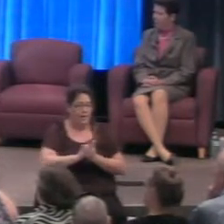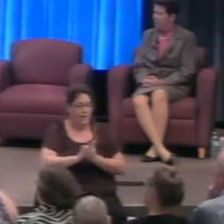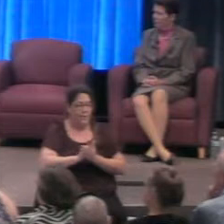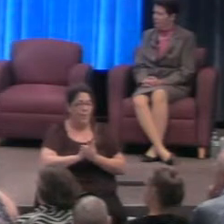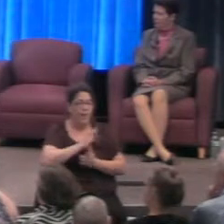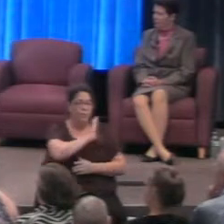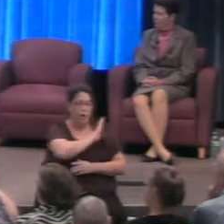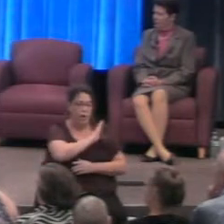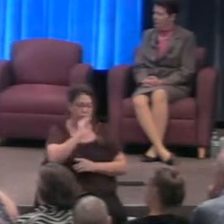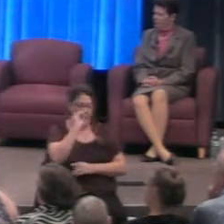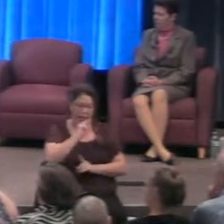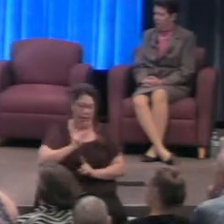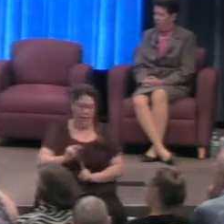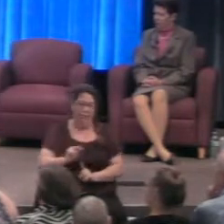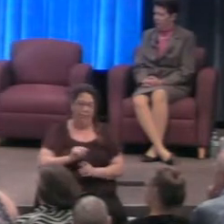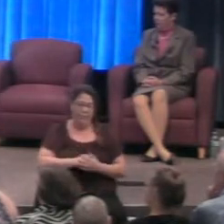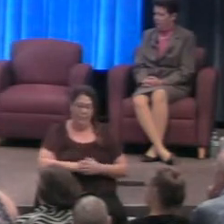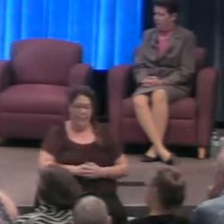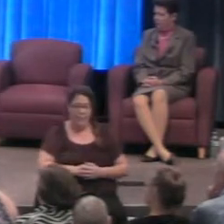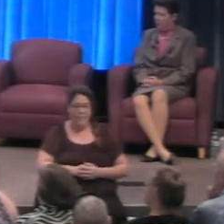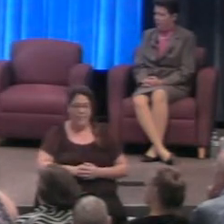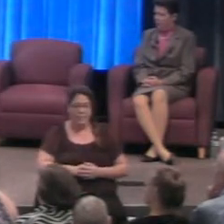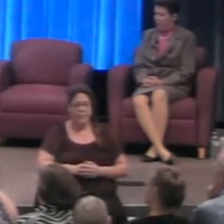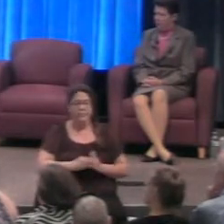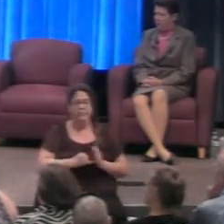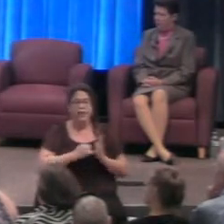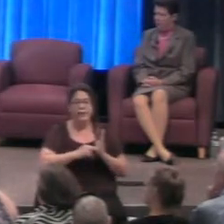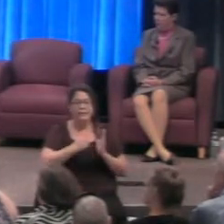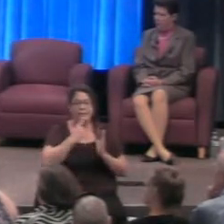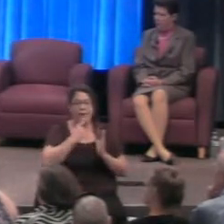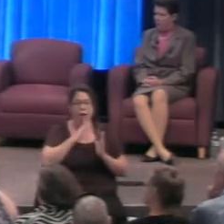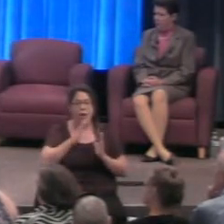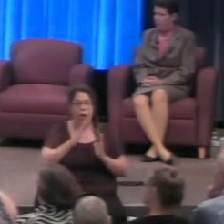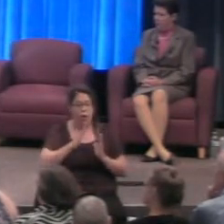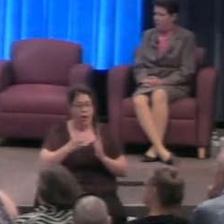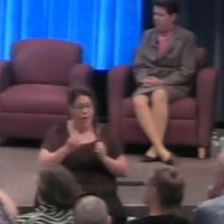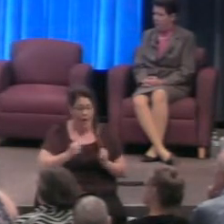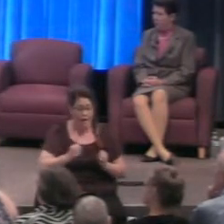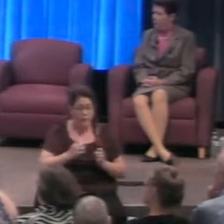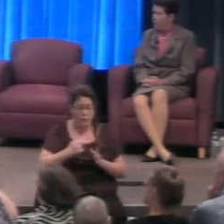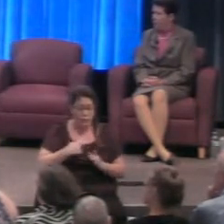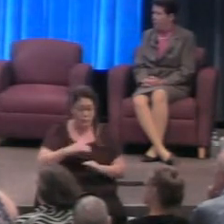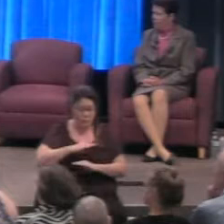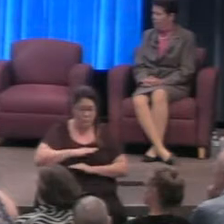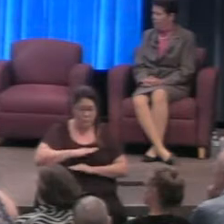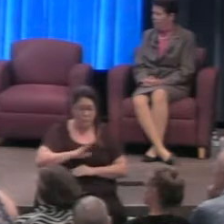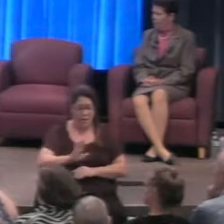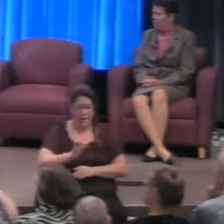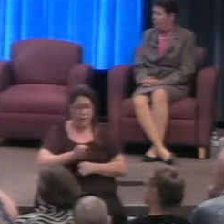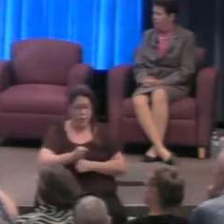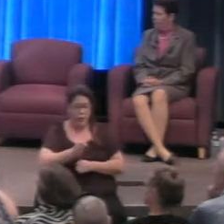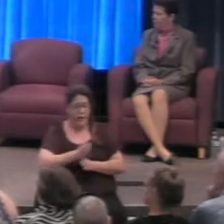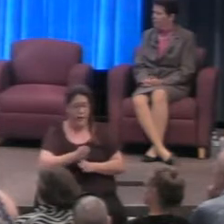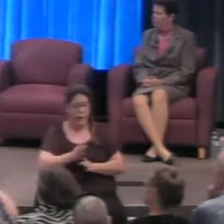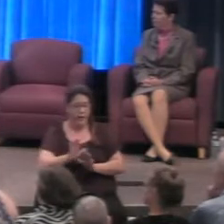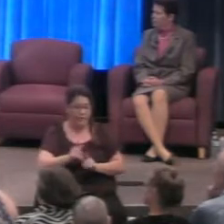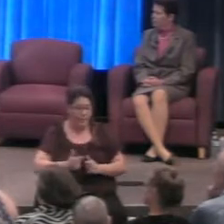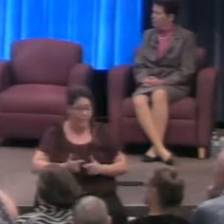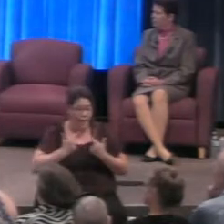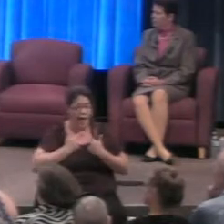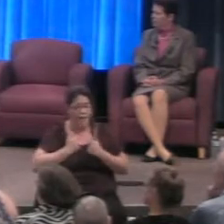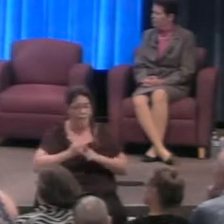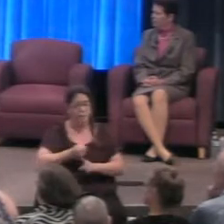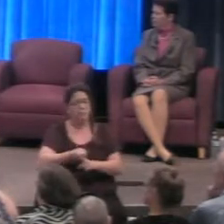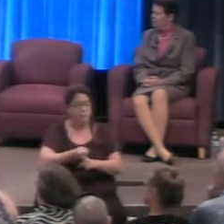take on it. Janet felt her efforts made a difference in this lieutenant's career and his life. At the